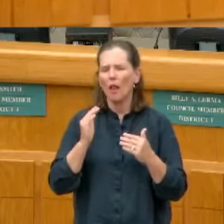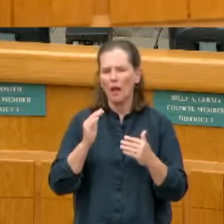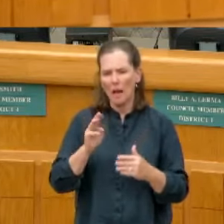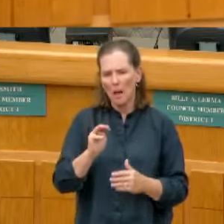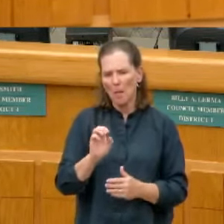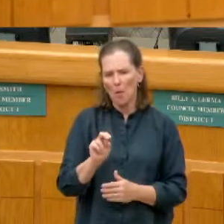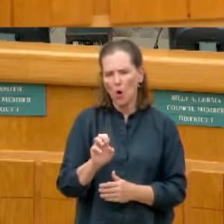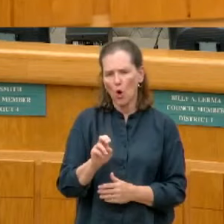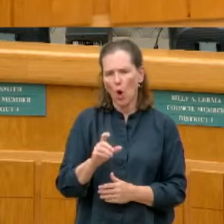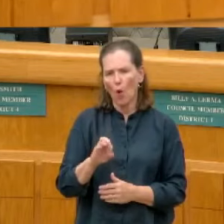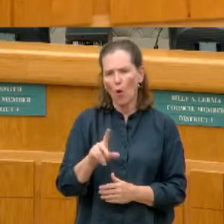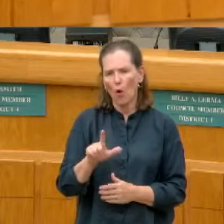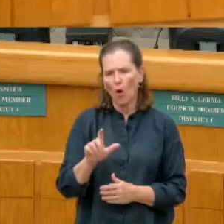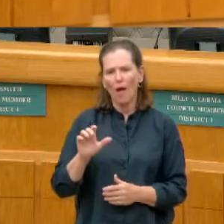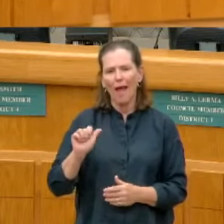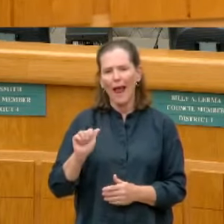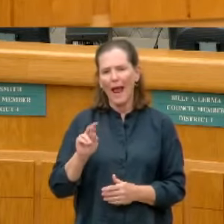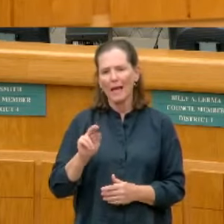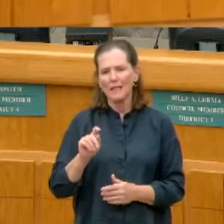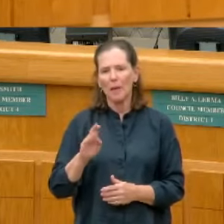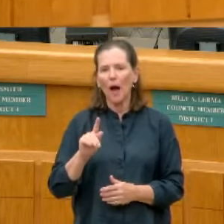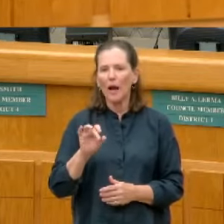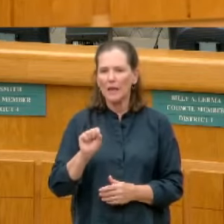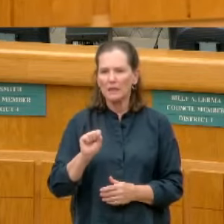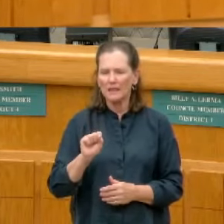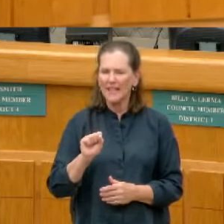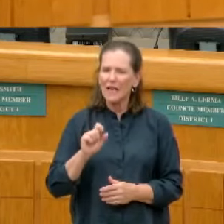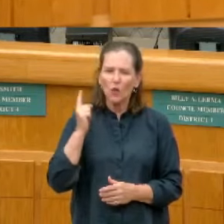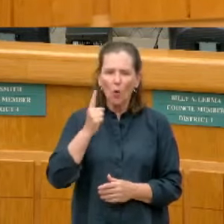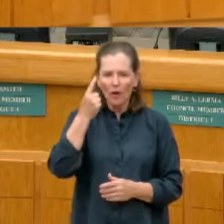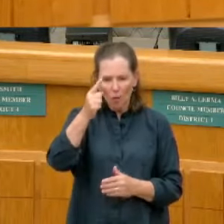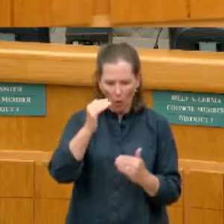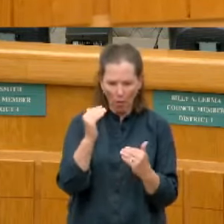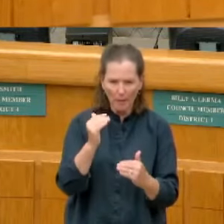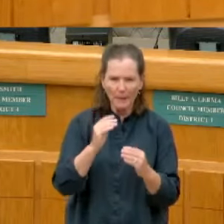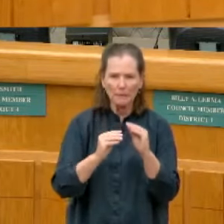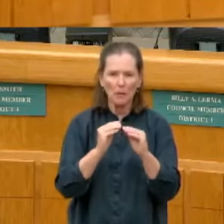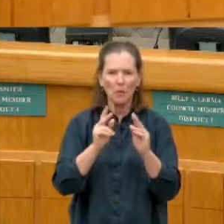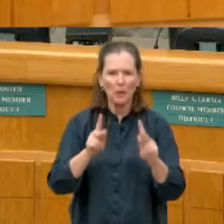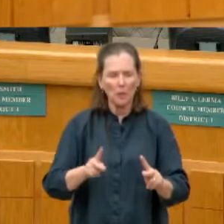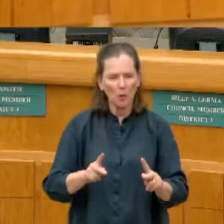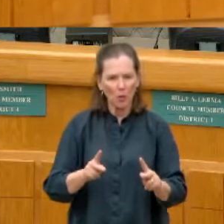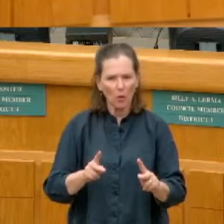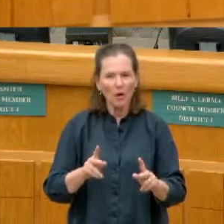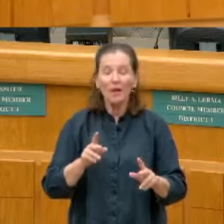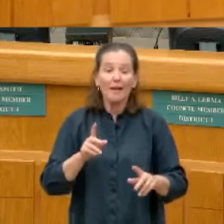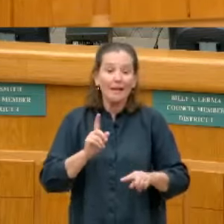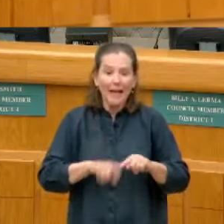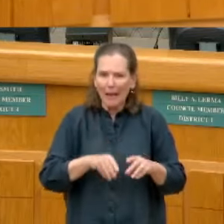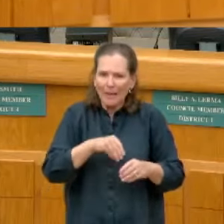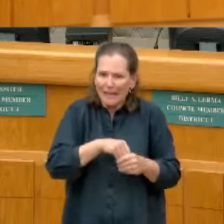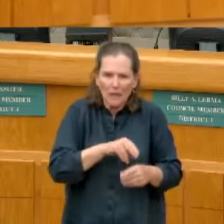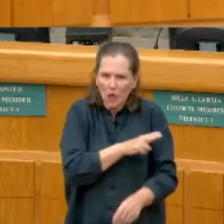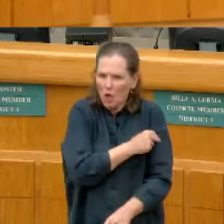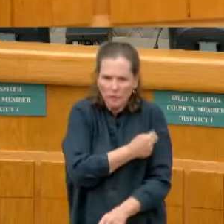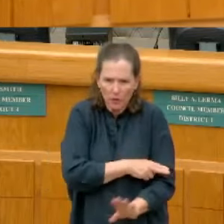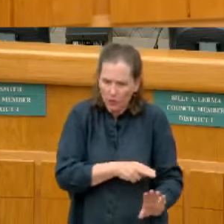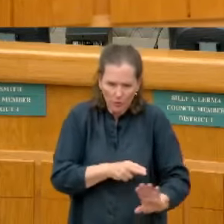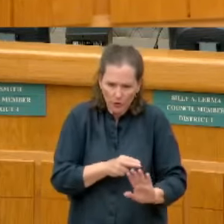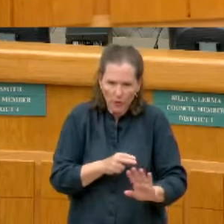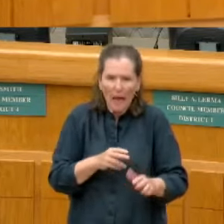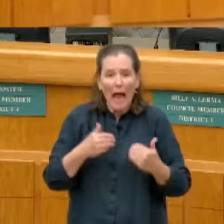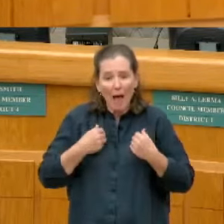ideal candidate for it, right? So you can't be in the hospital. And there is ideal candidates everywhere that test positive for